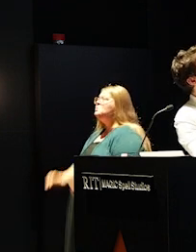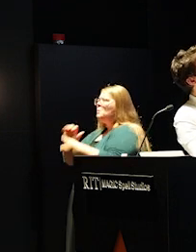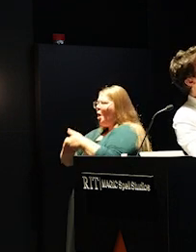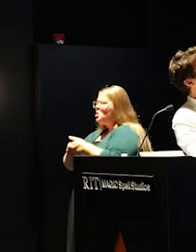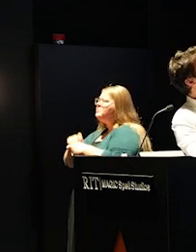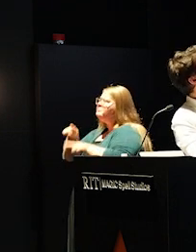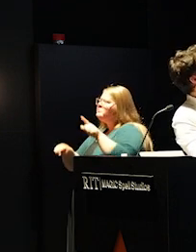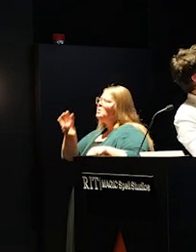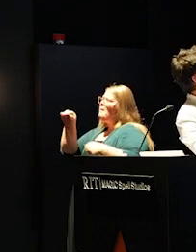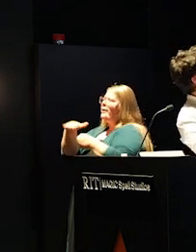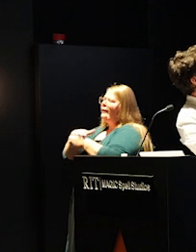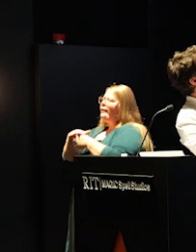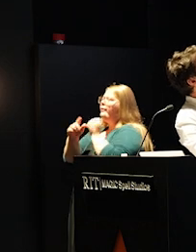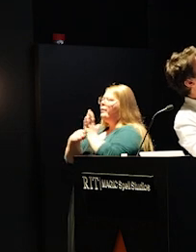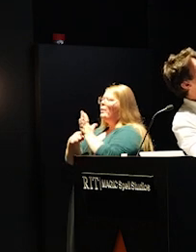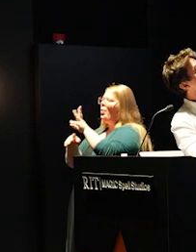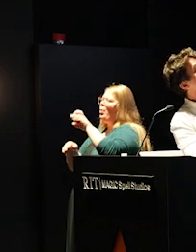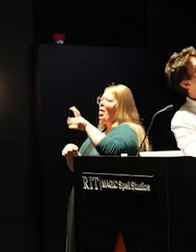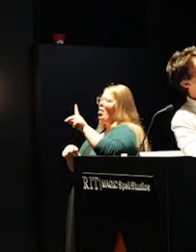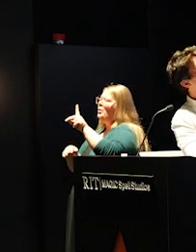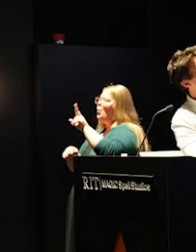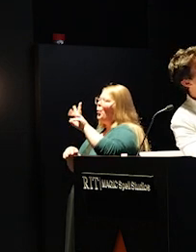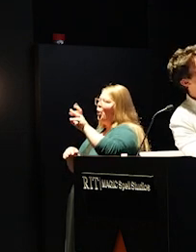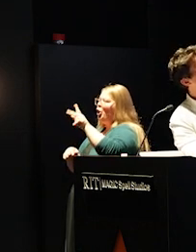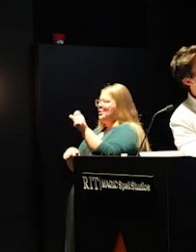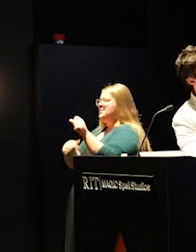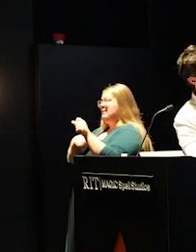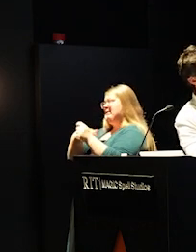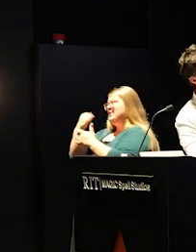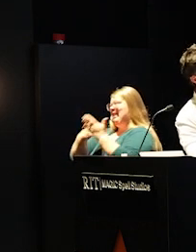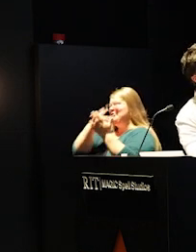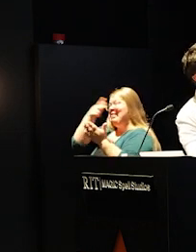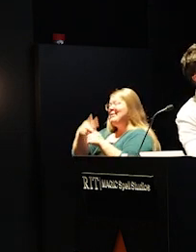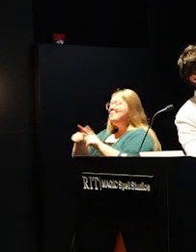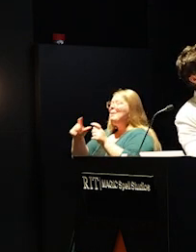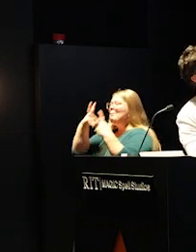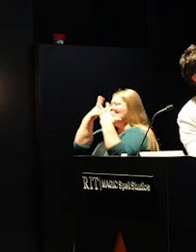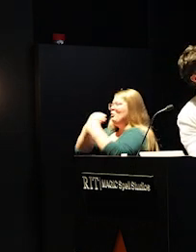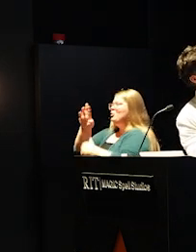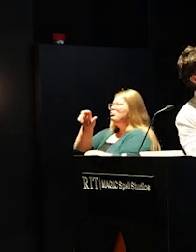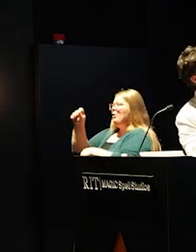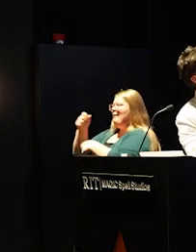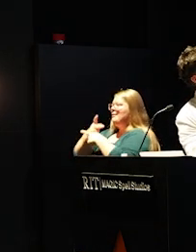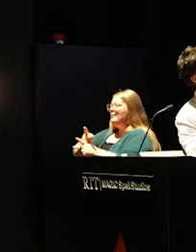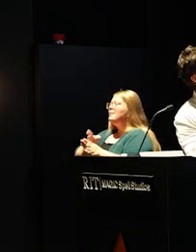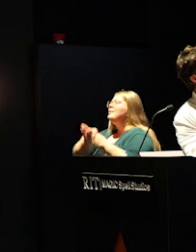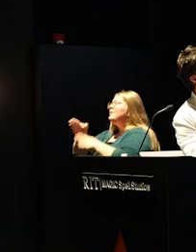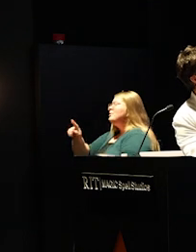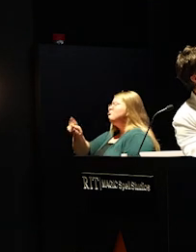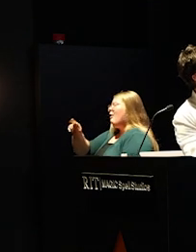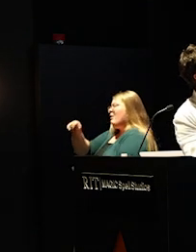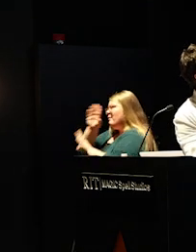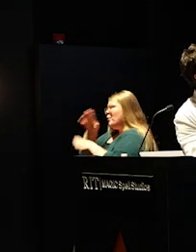those from some crappy sketches I made those beautiful brass forms that are shelves up top. And Trotta Woodworking again did